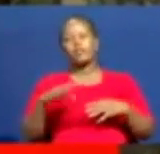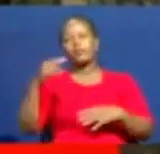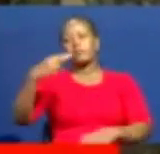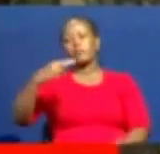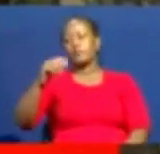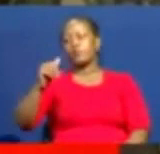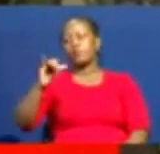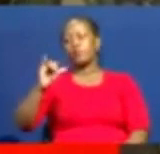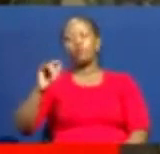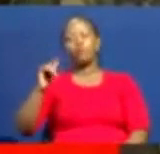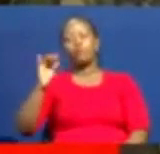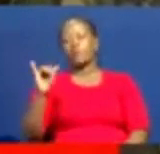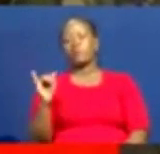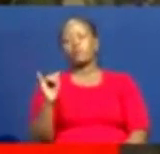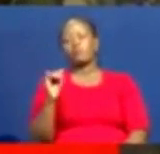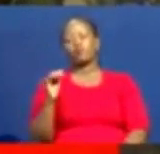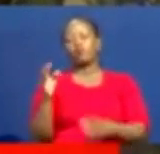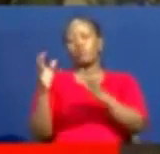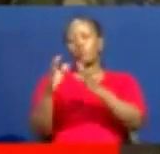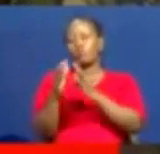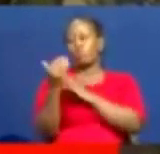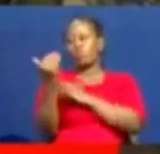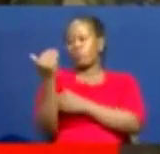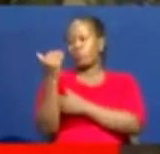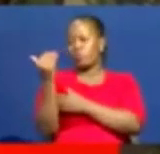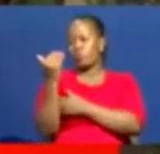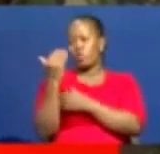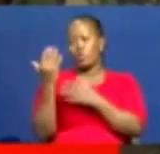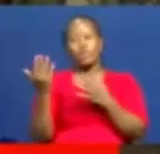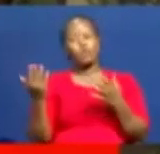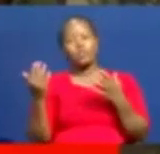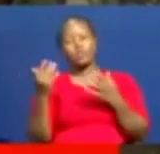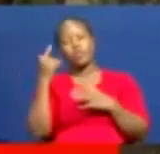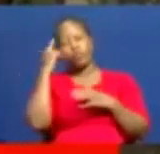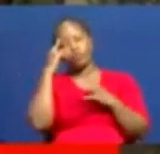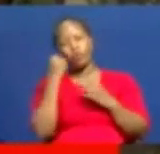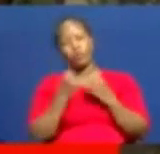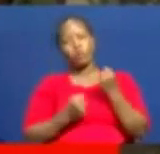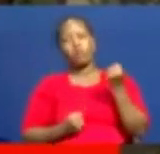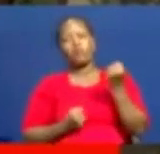people of Haiti requested for support